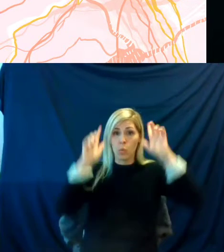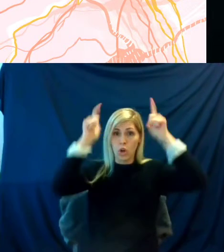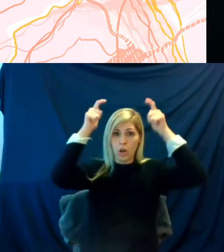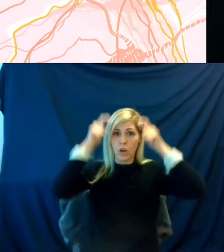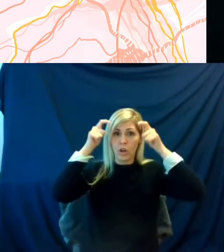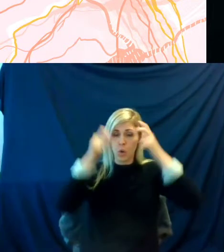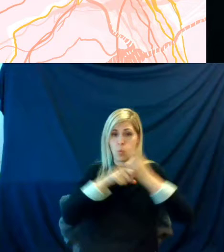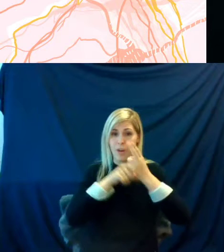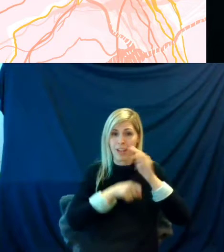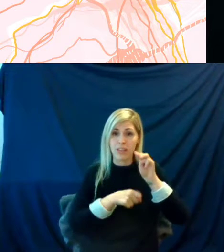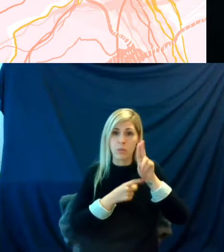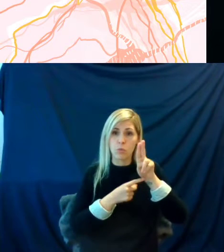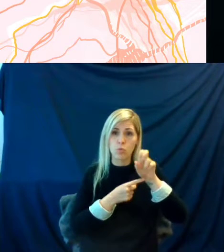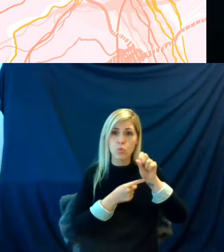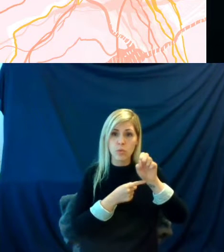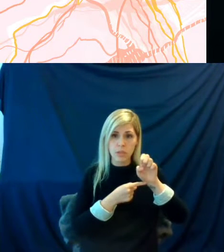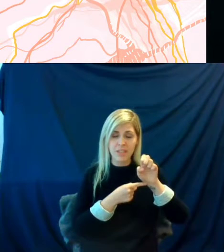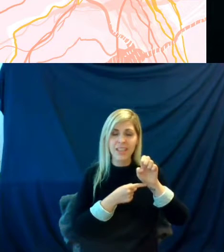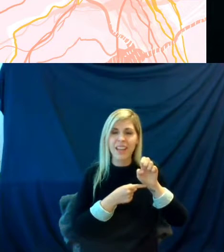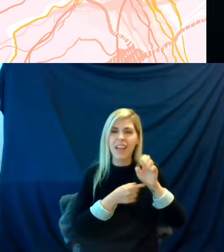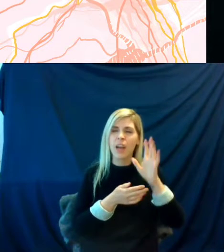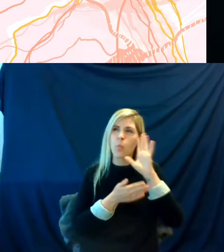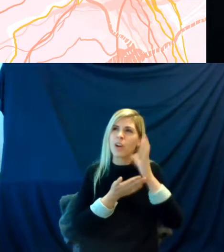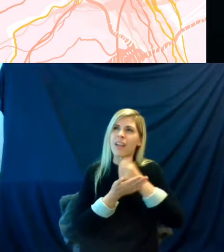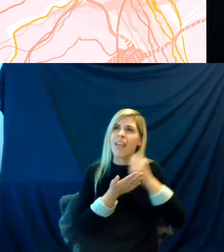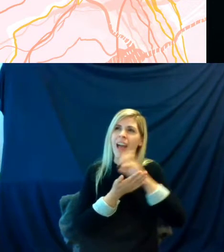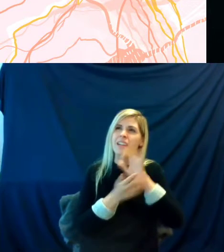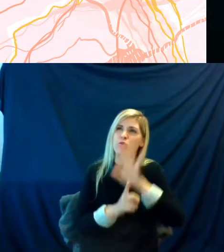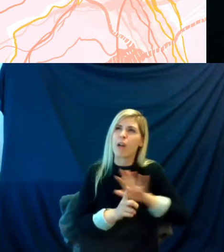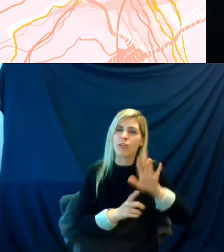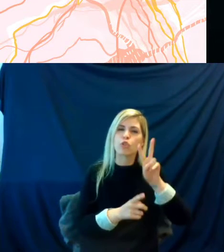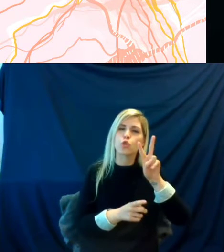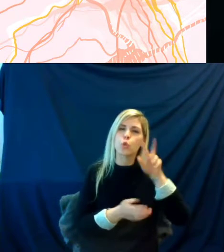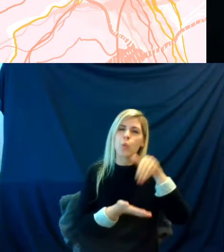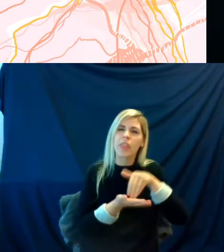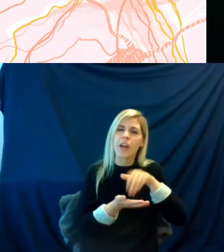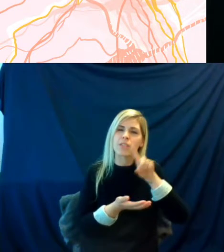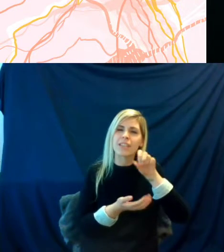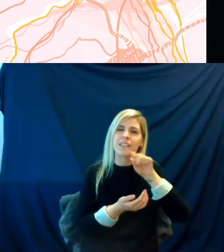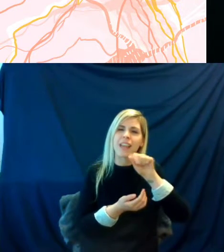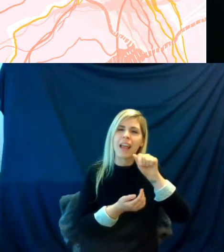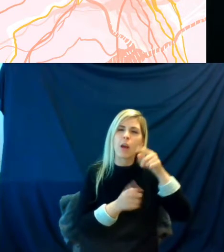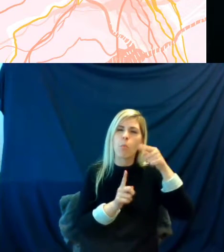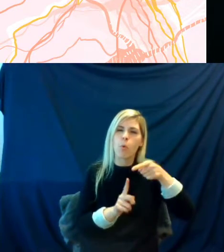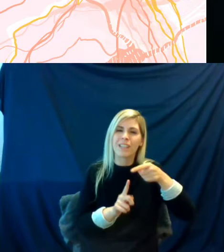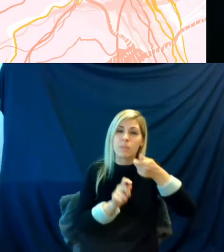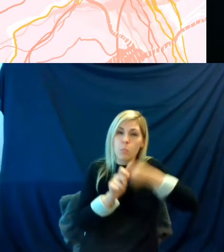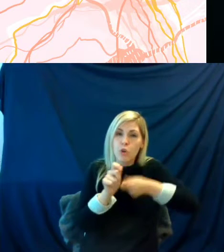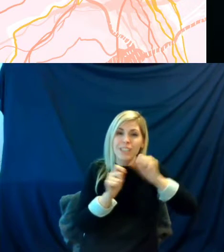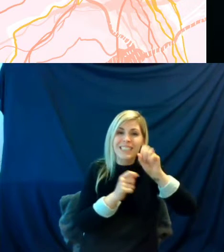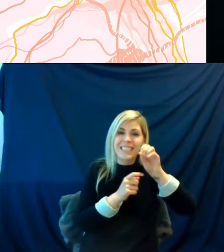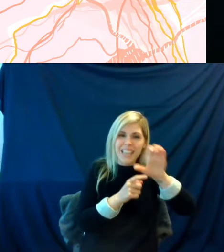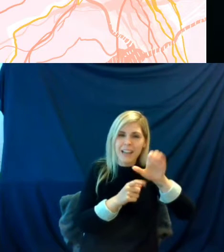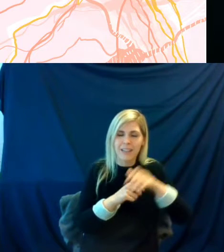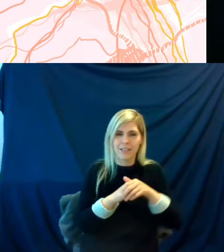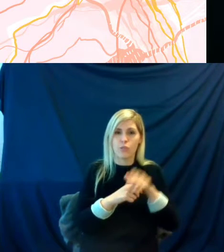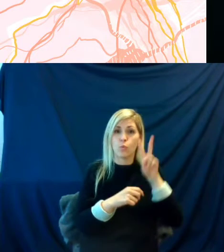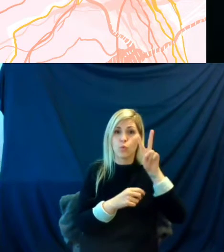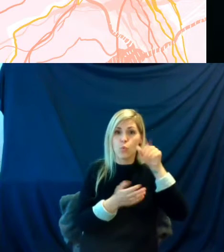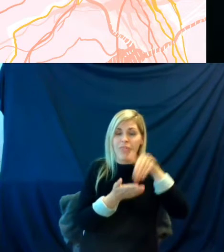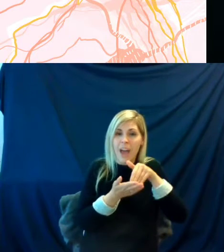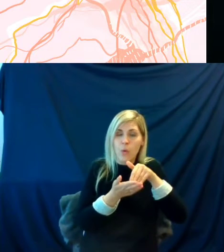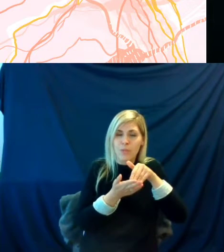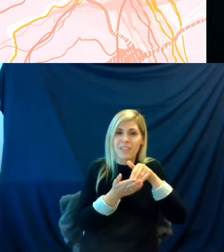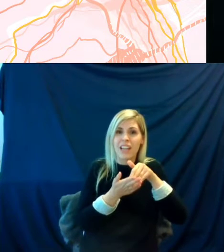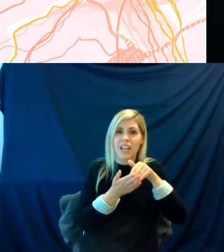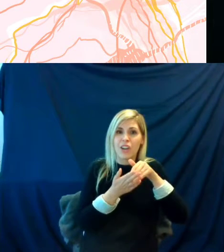we're wearing this Muse, it'll collect, I believe it's around 2,000 data points per second. So 2,000